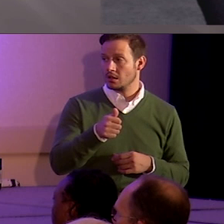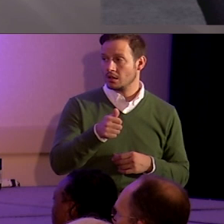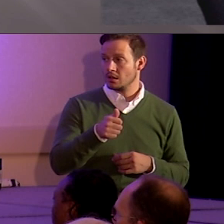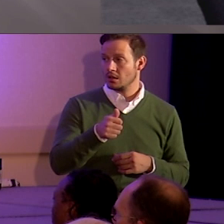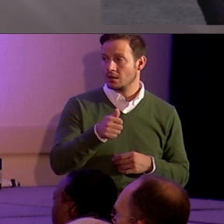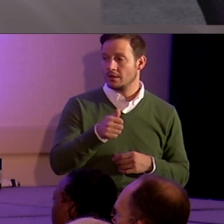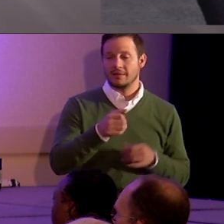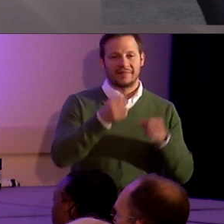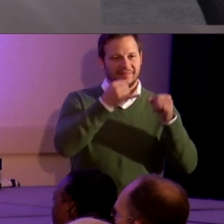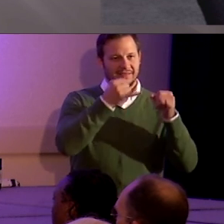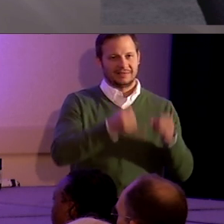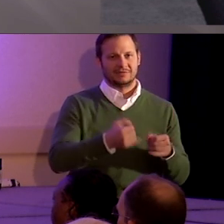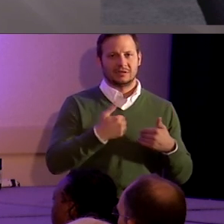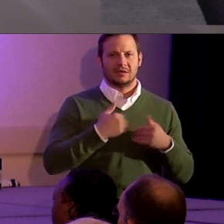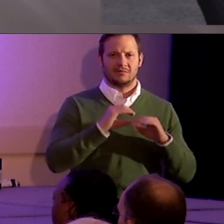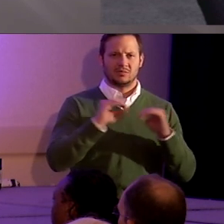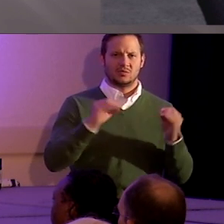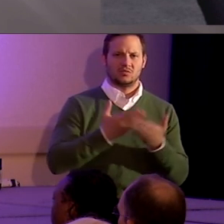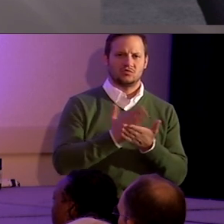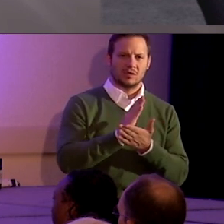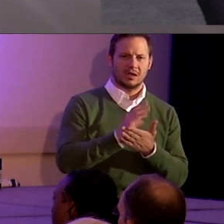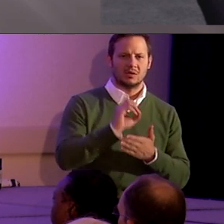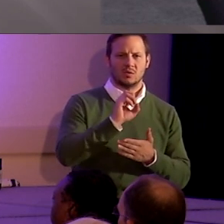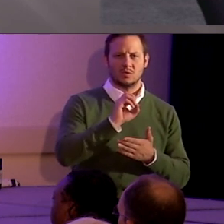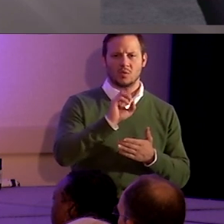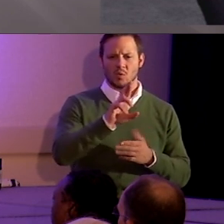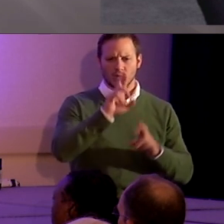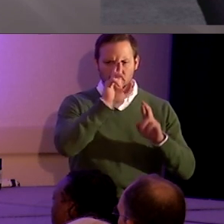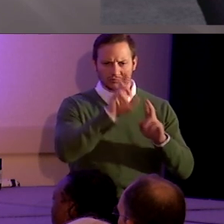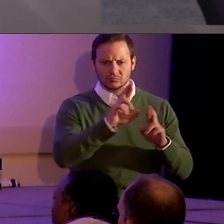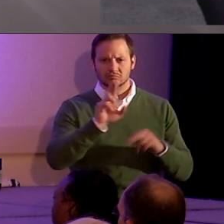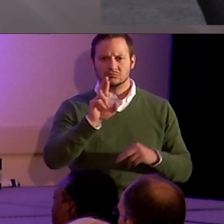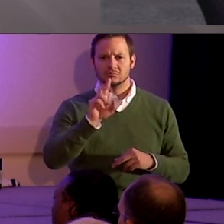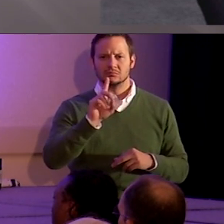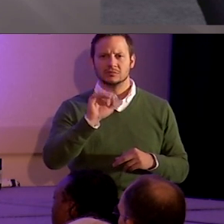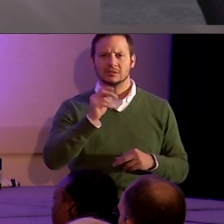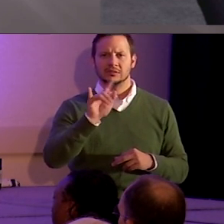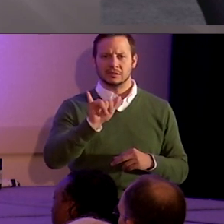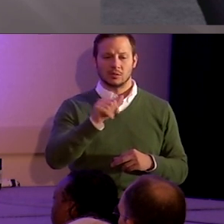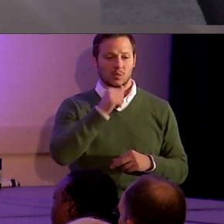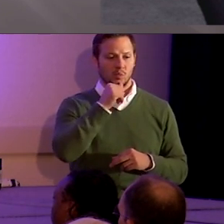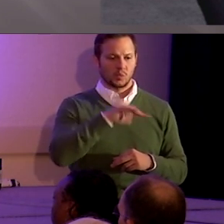the individual has no rights or dignity. In Islam, the woman